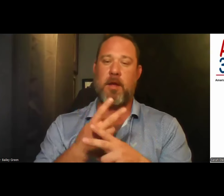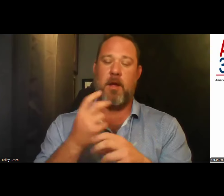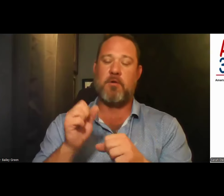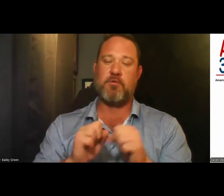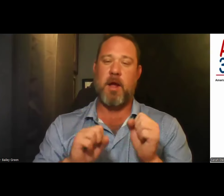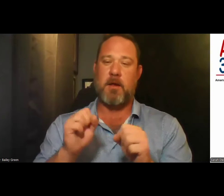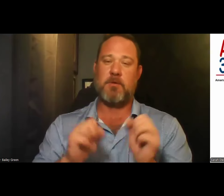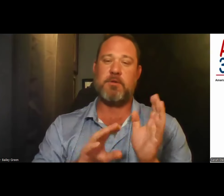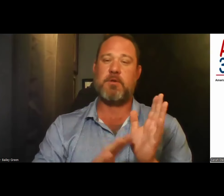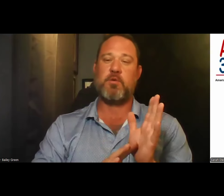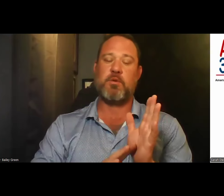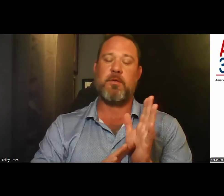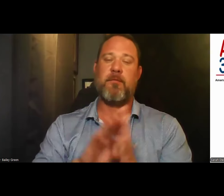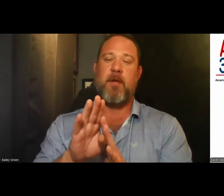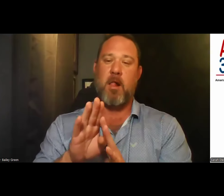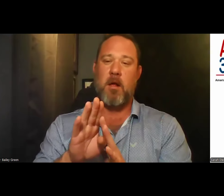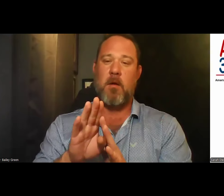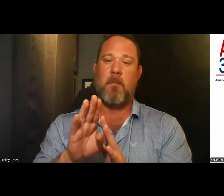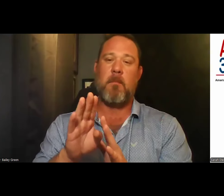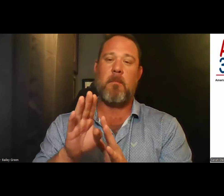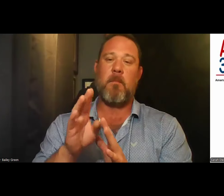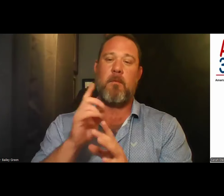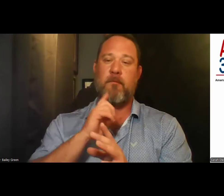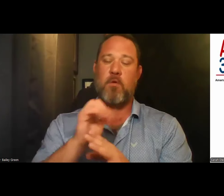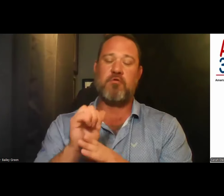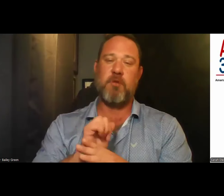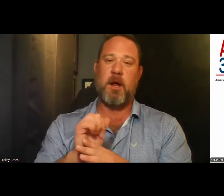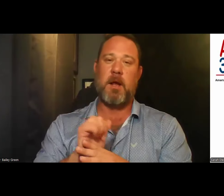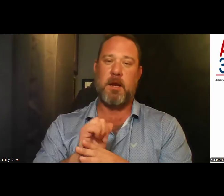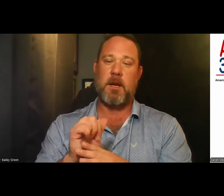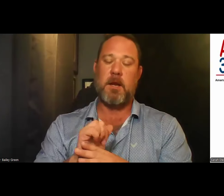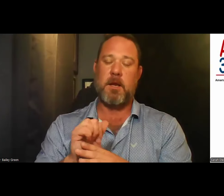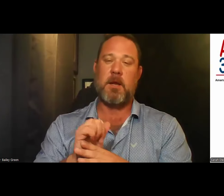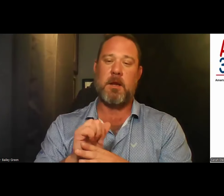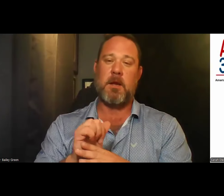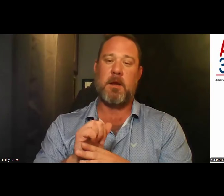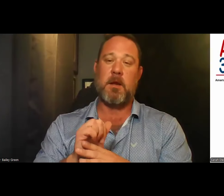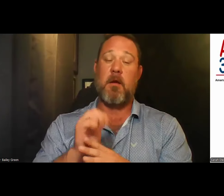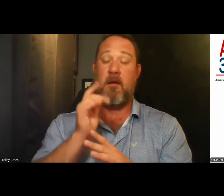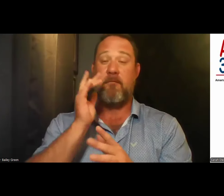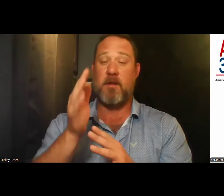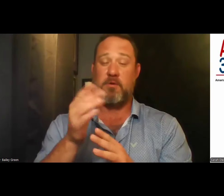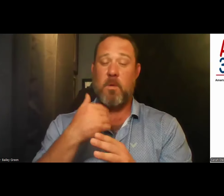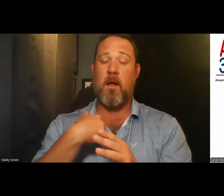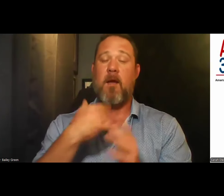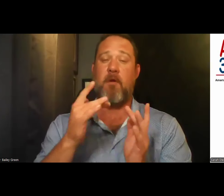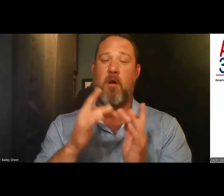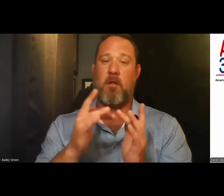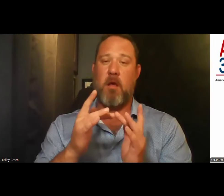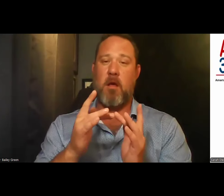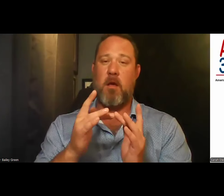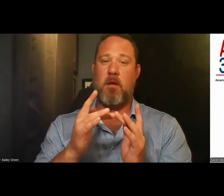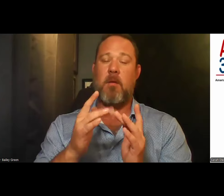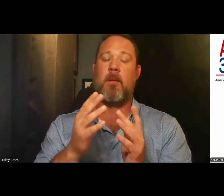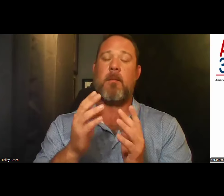to develop curriculum and for a training that we will eventually house online that can be for